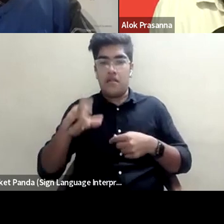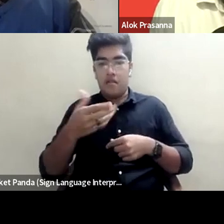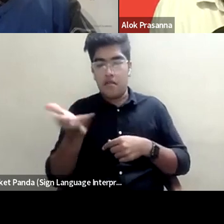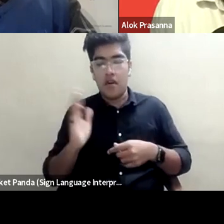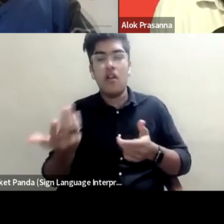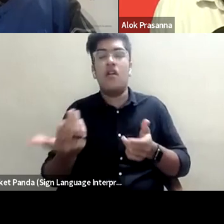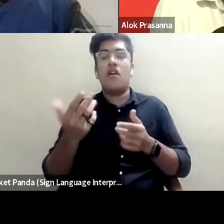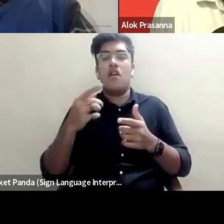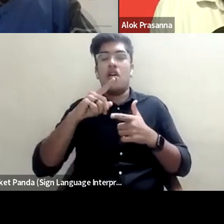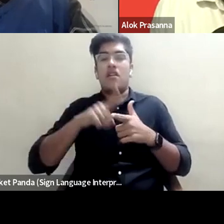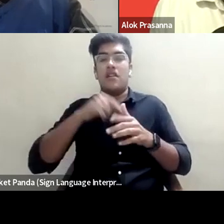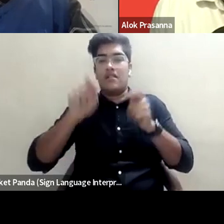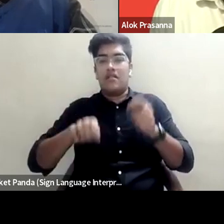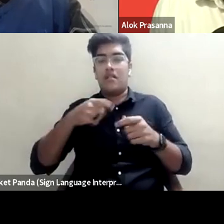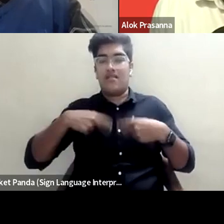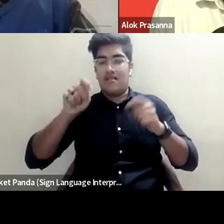They are